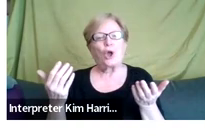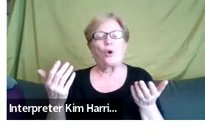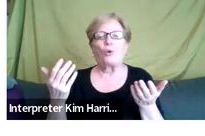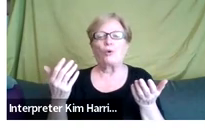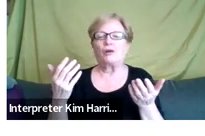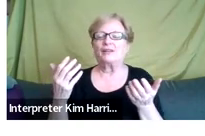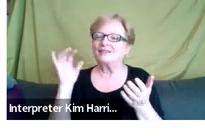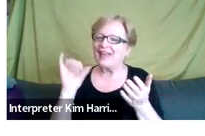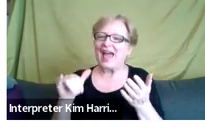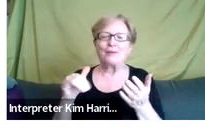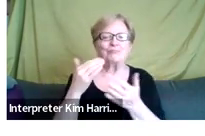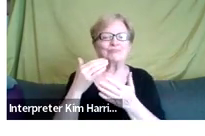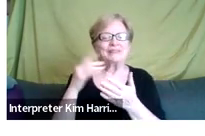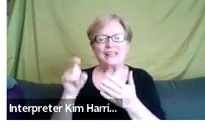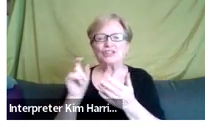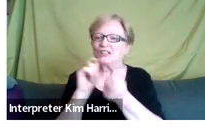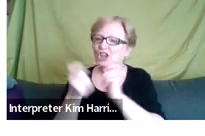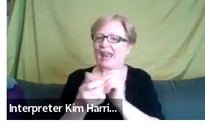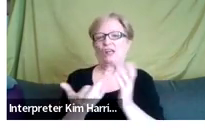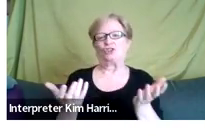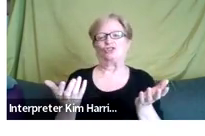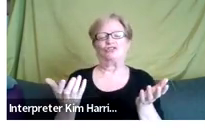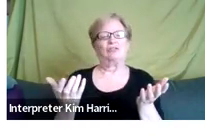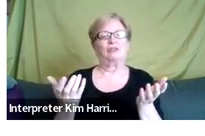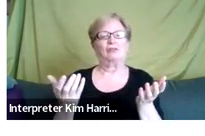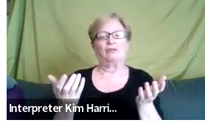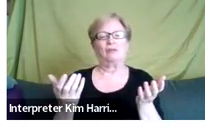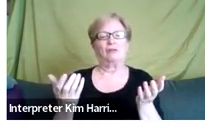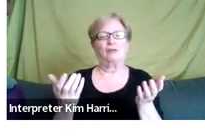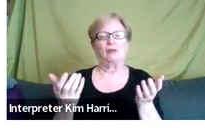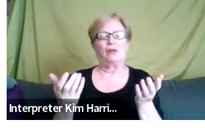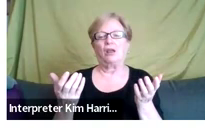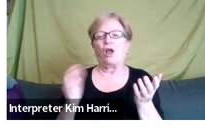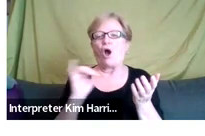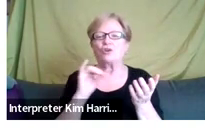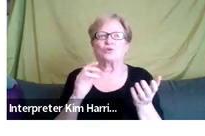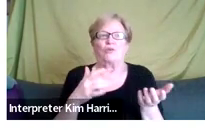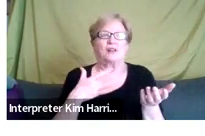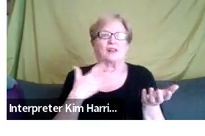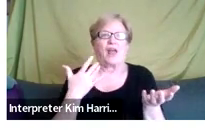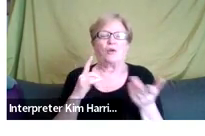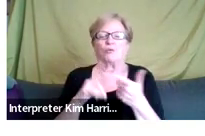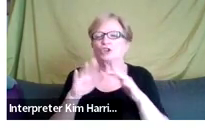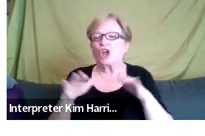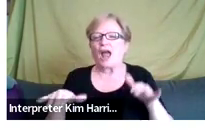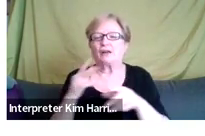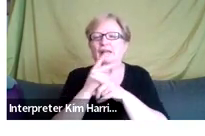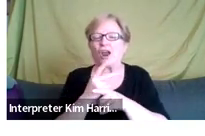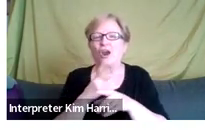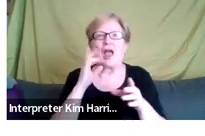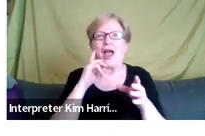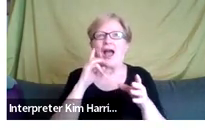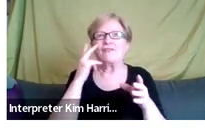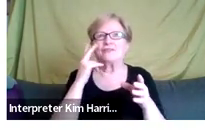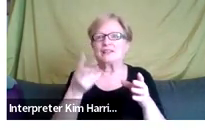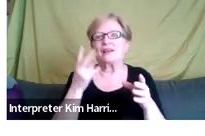needs to change. And I've also, when it comes to childcare, I've seen